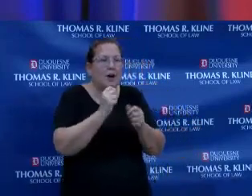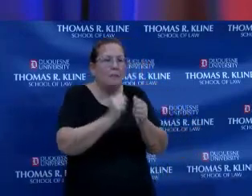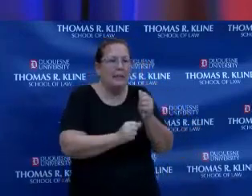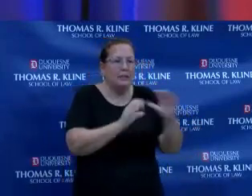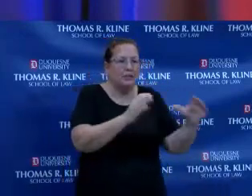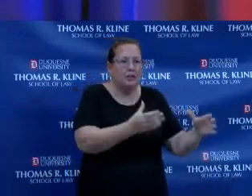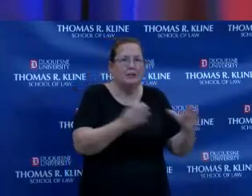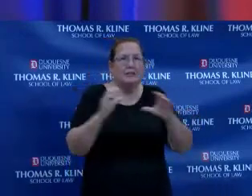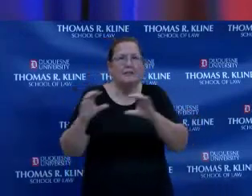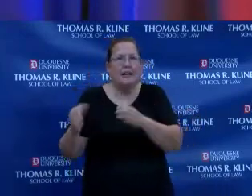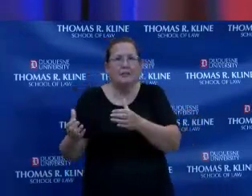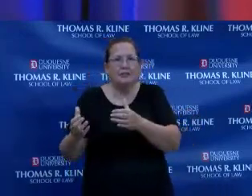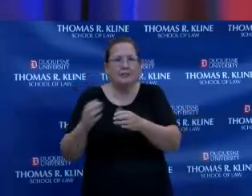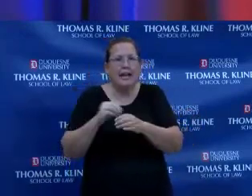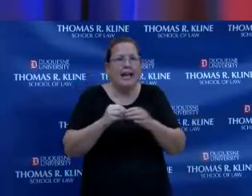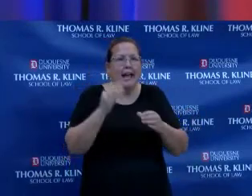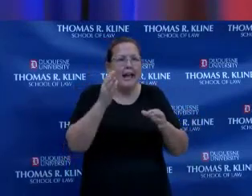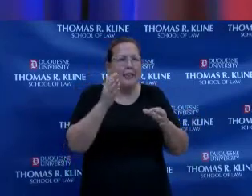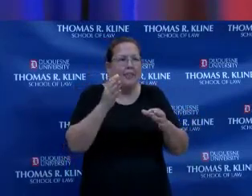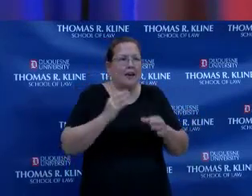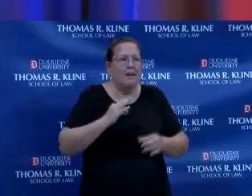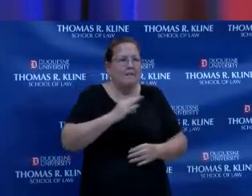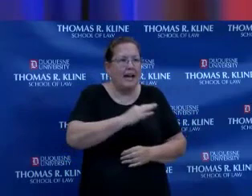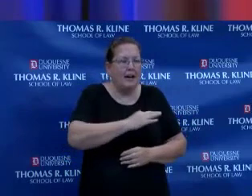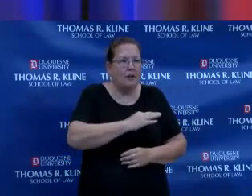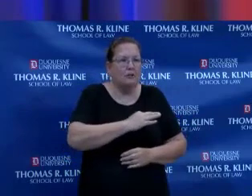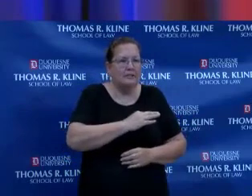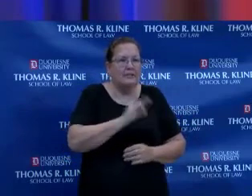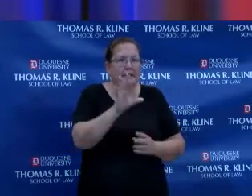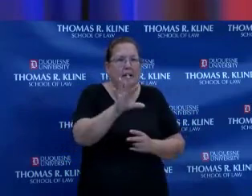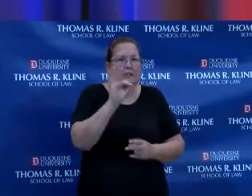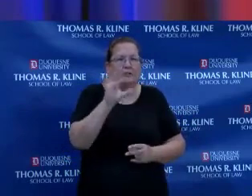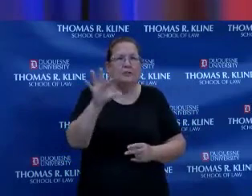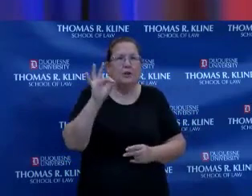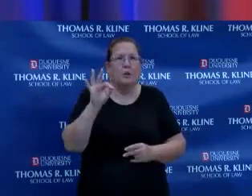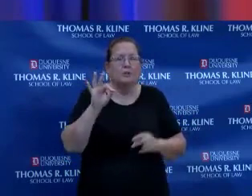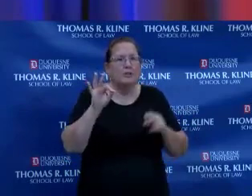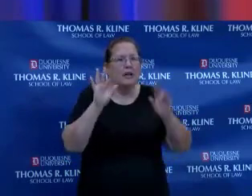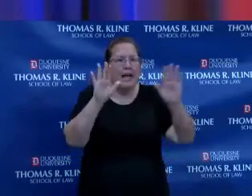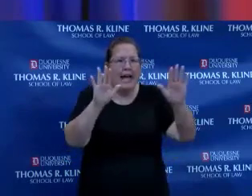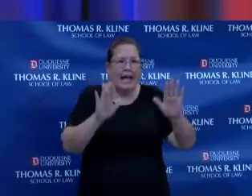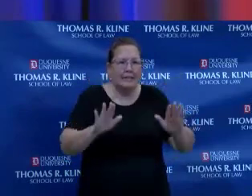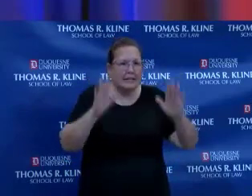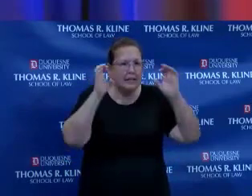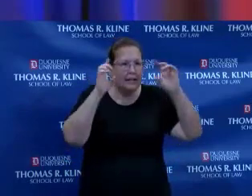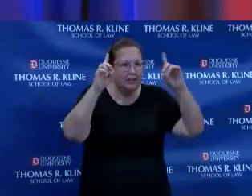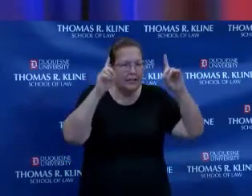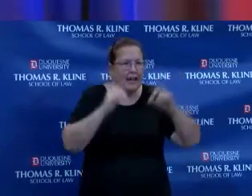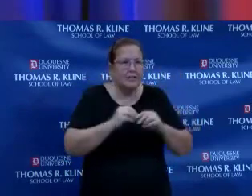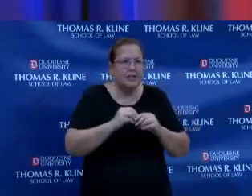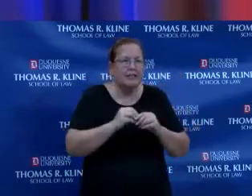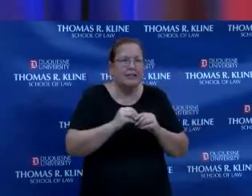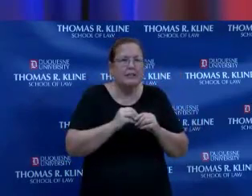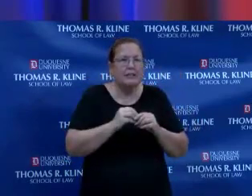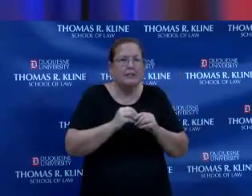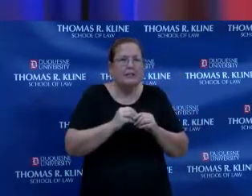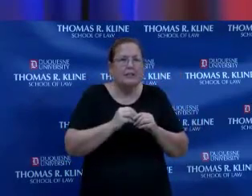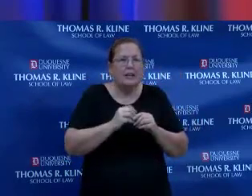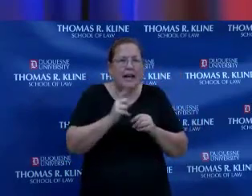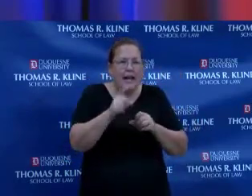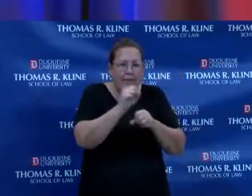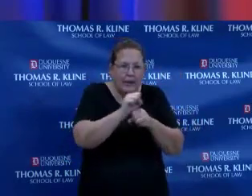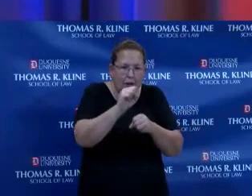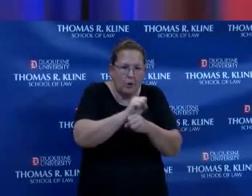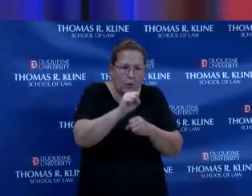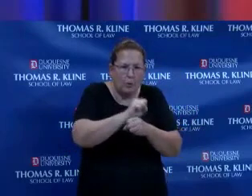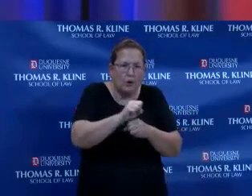in the judgment of the faculty have displayed general scholastic excellence and who have also performed meritorious service to the